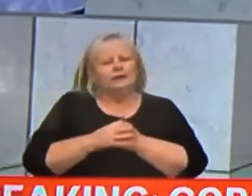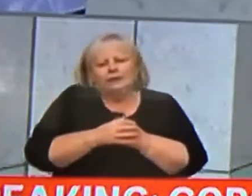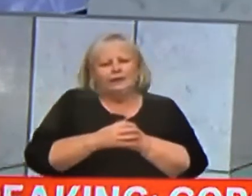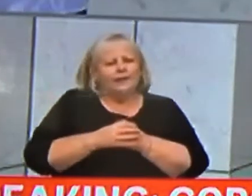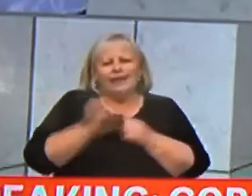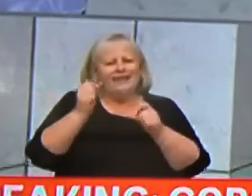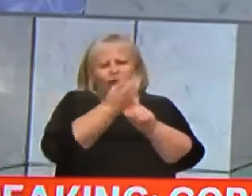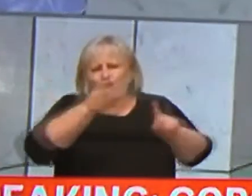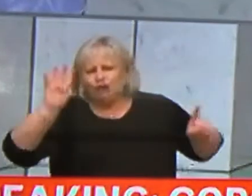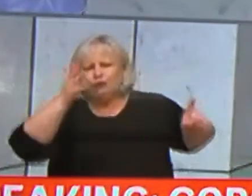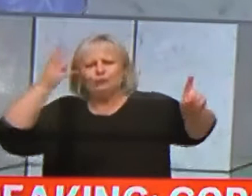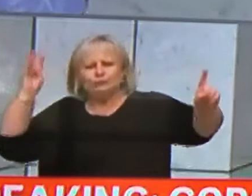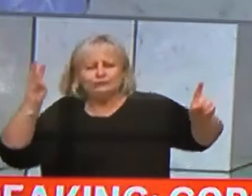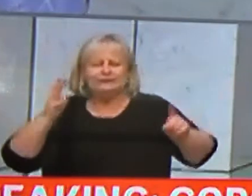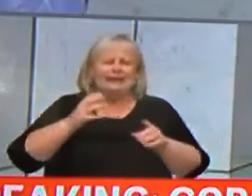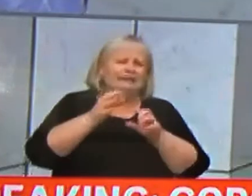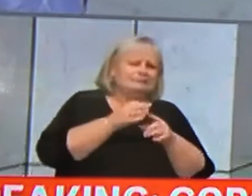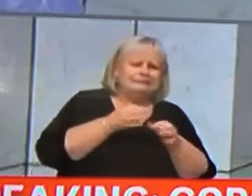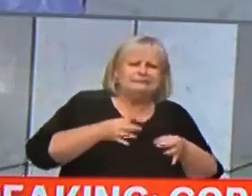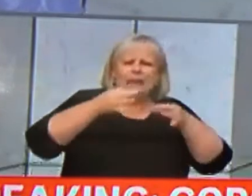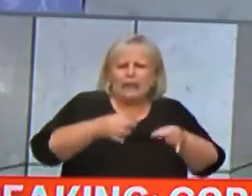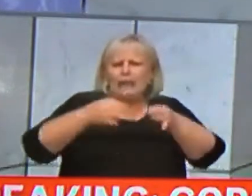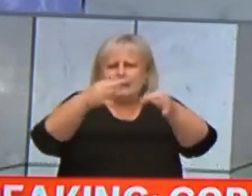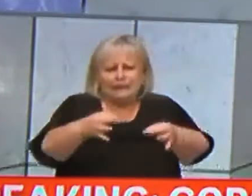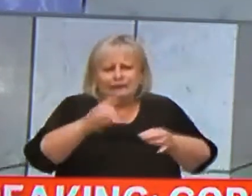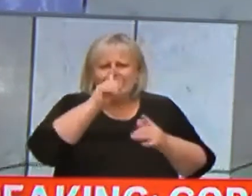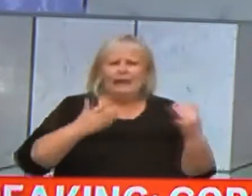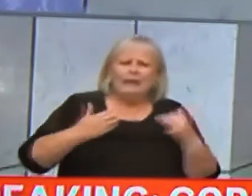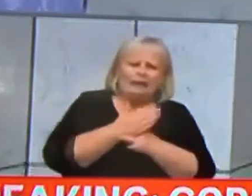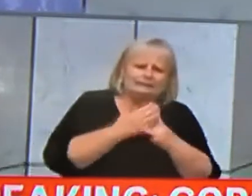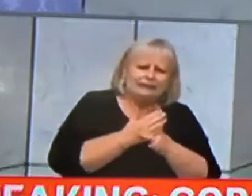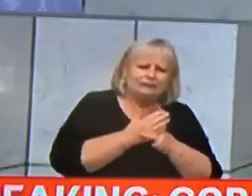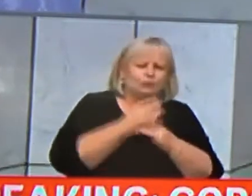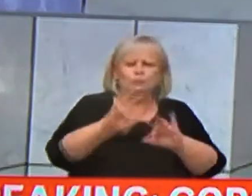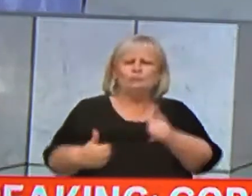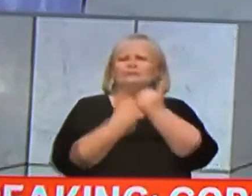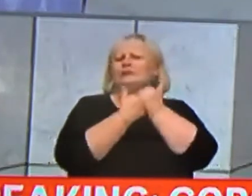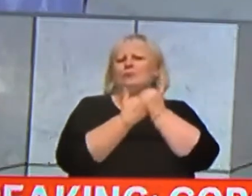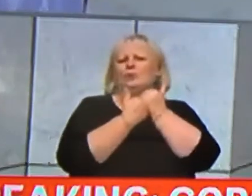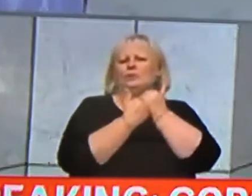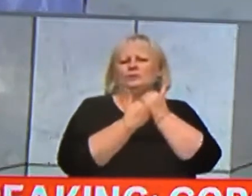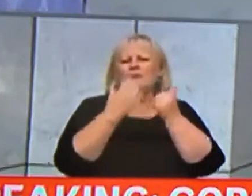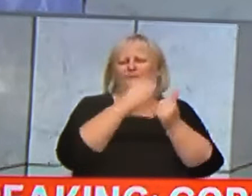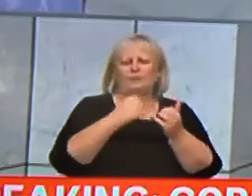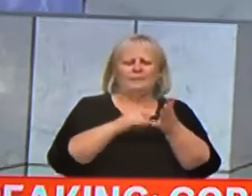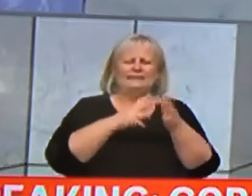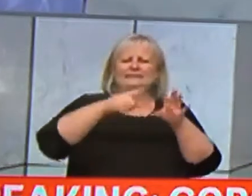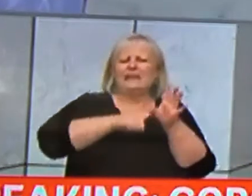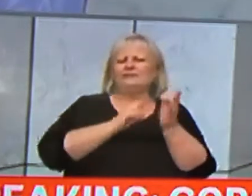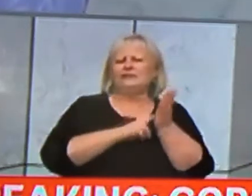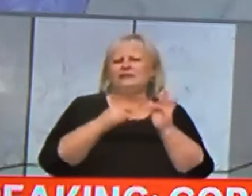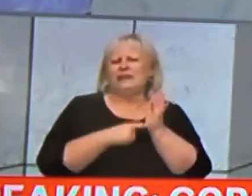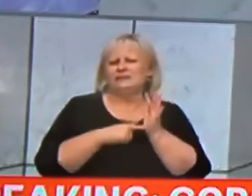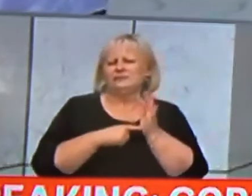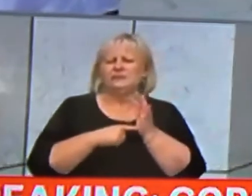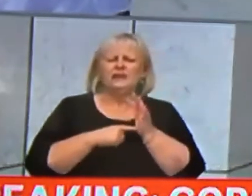There have been frustrating delays as people are getting access to the stronger support from our safety net. You know, our